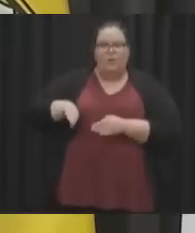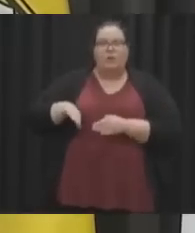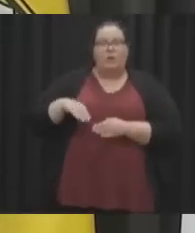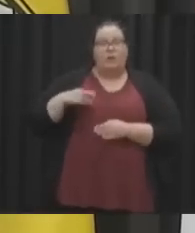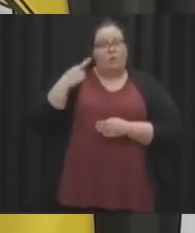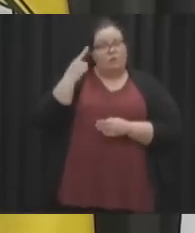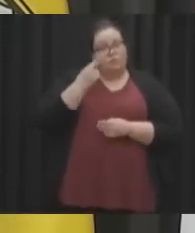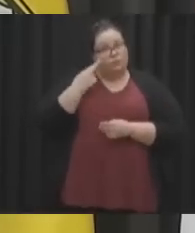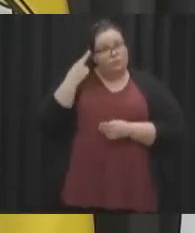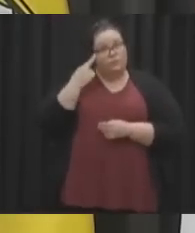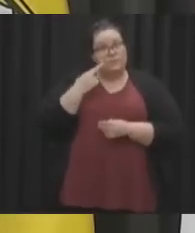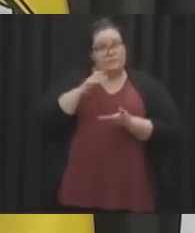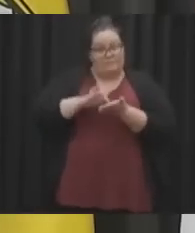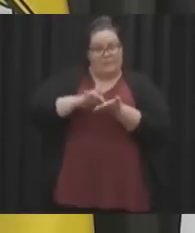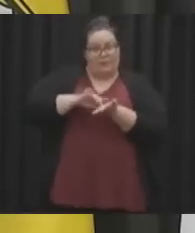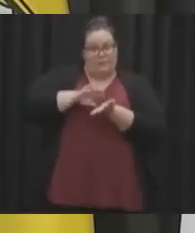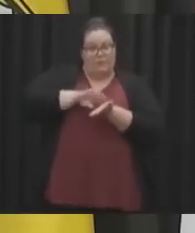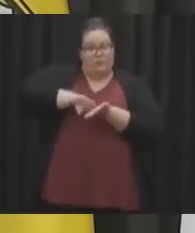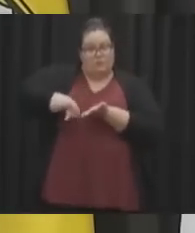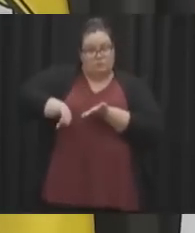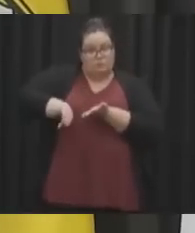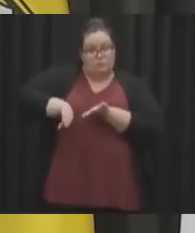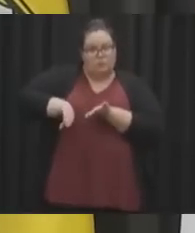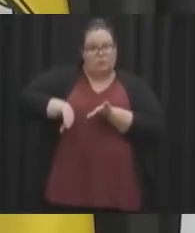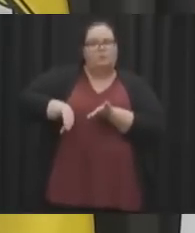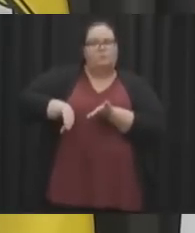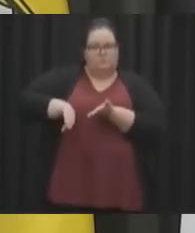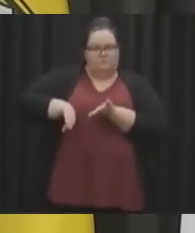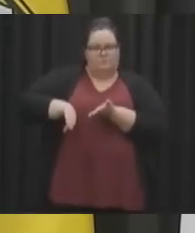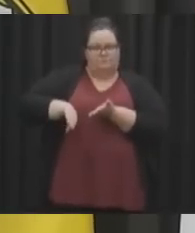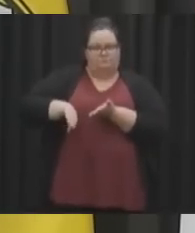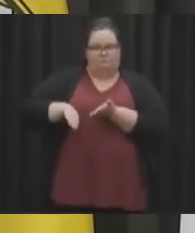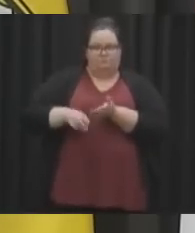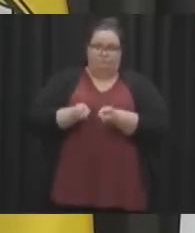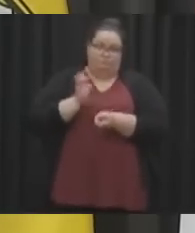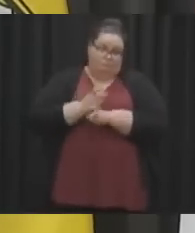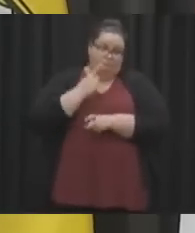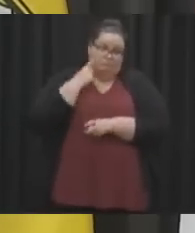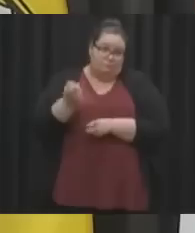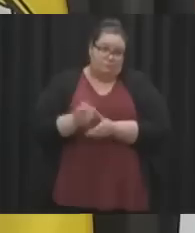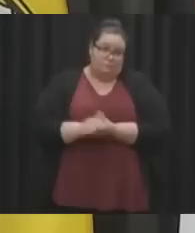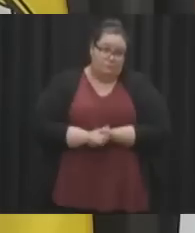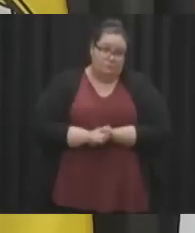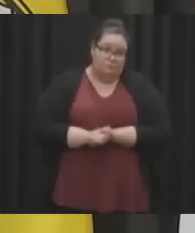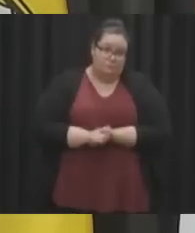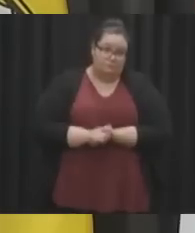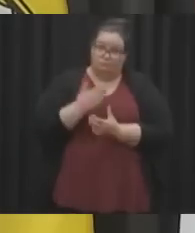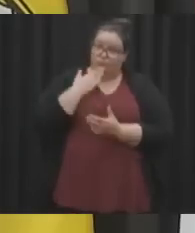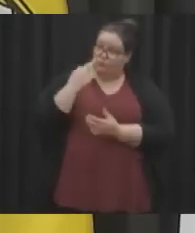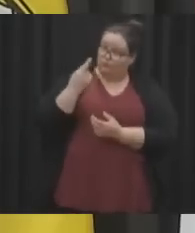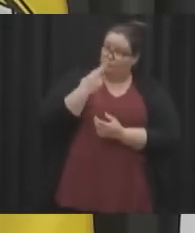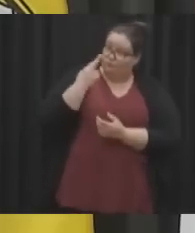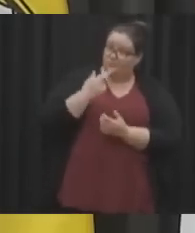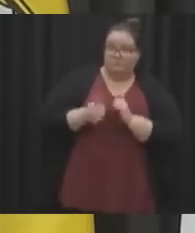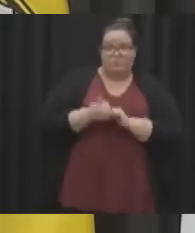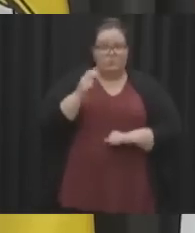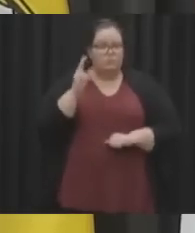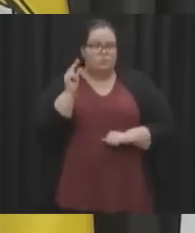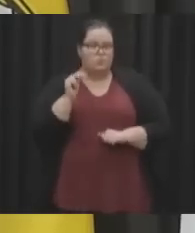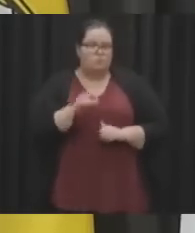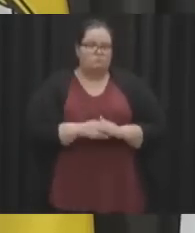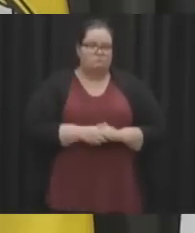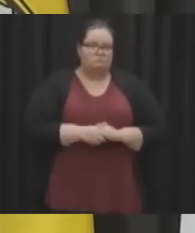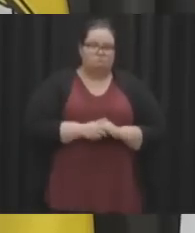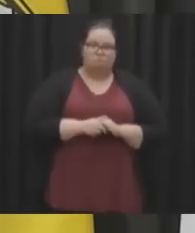or alone. For students and staff in grade 9 to 12 schools, masks are required at all times when in school. And the